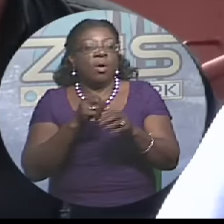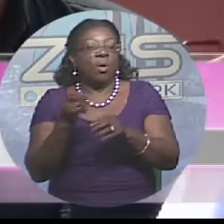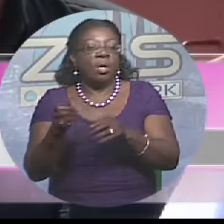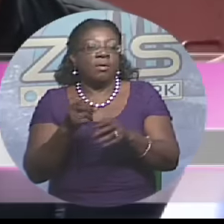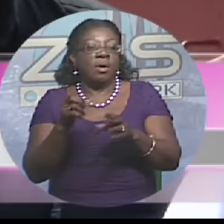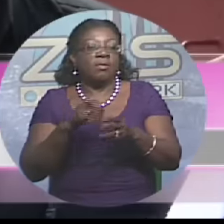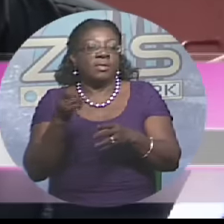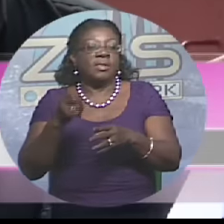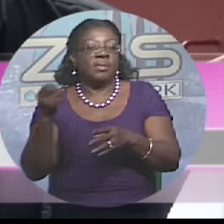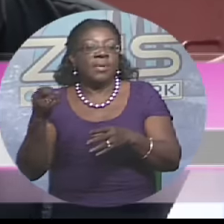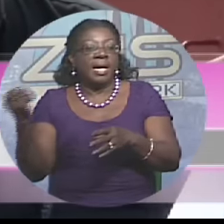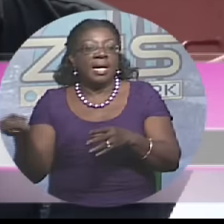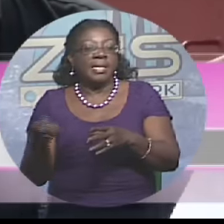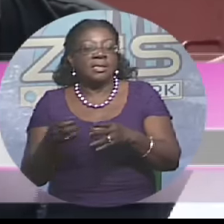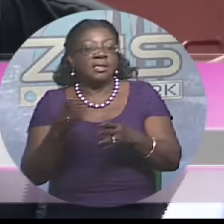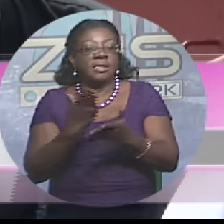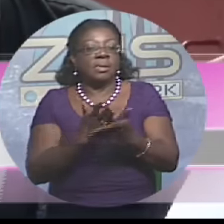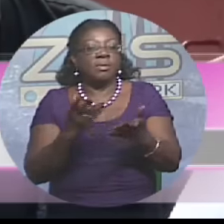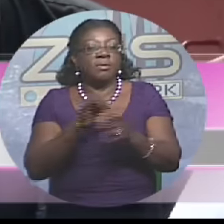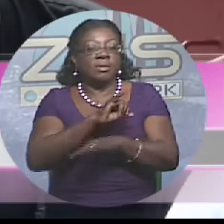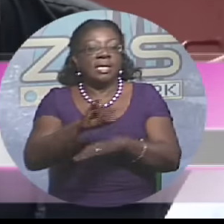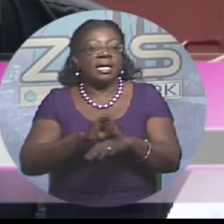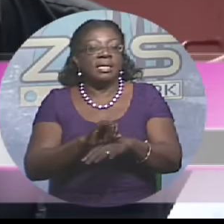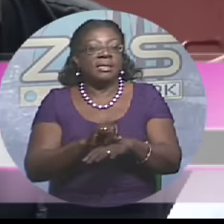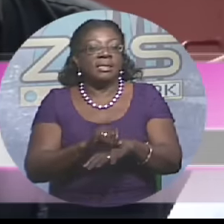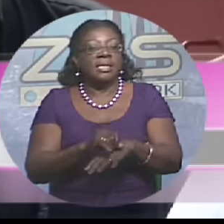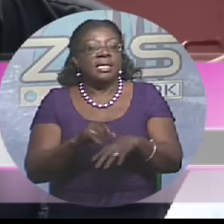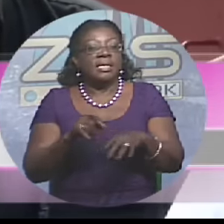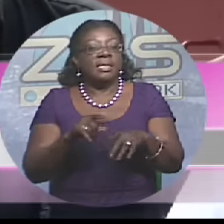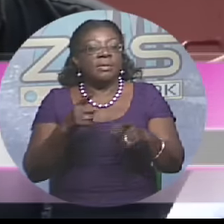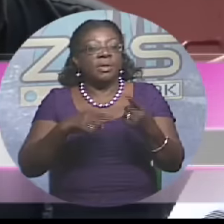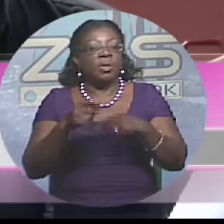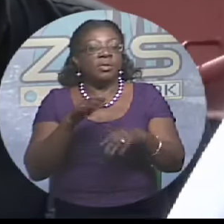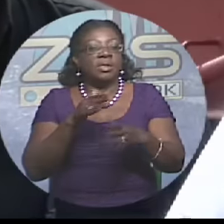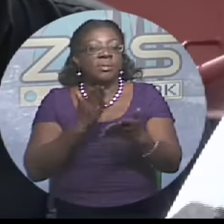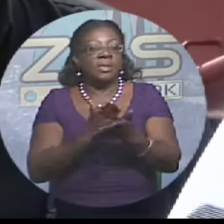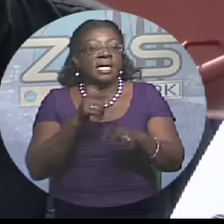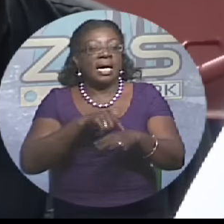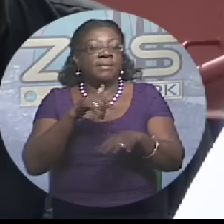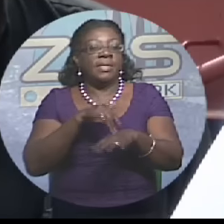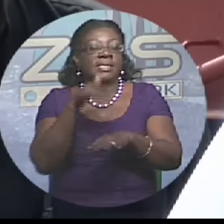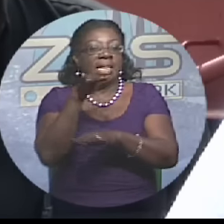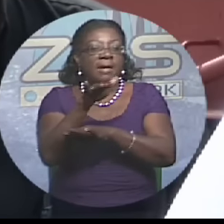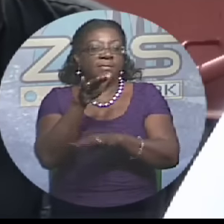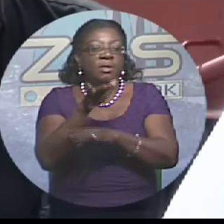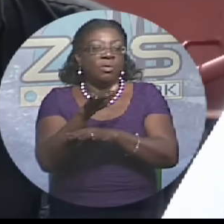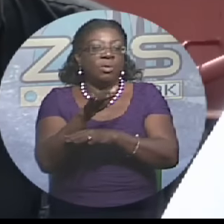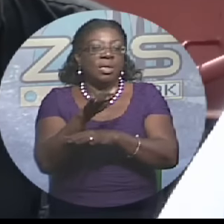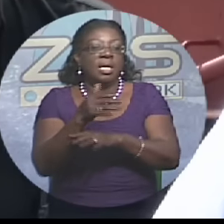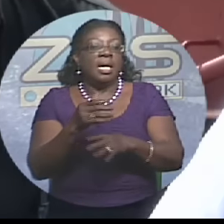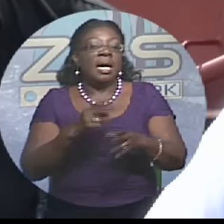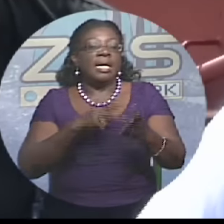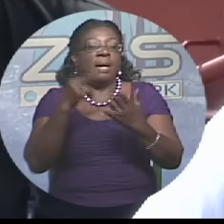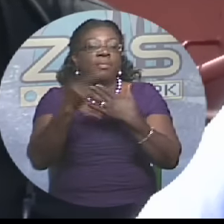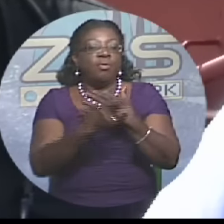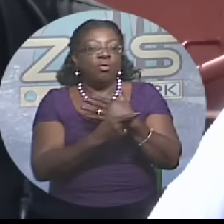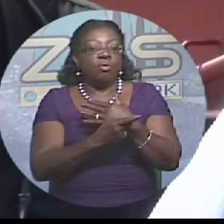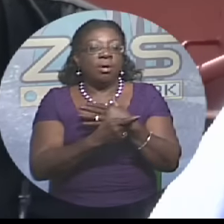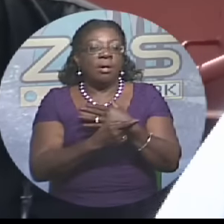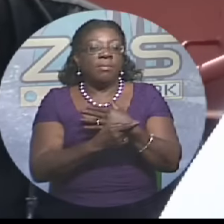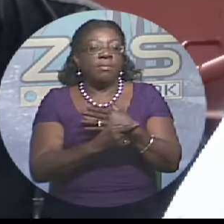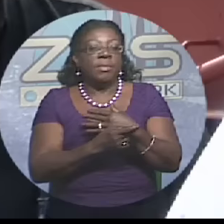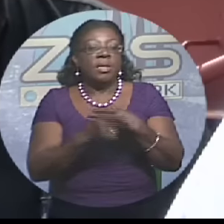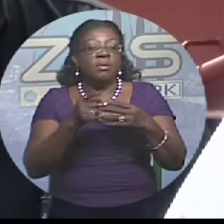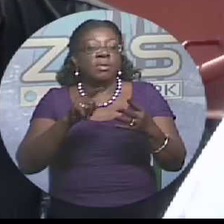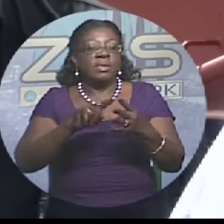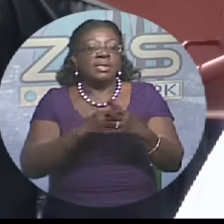supplies for some of the other islands, and they likewise should go sometime this afternoon. Again, our relief and repair program, we want it in all earnest to